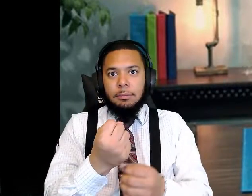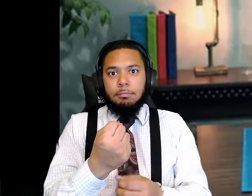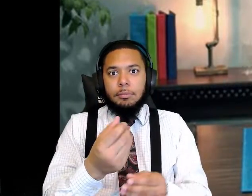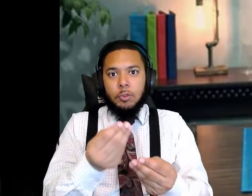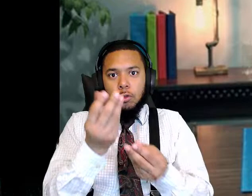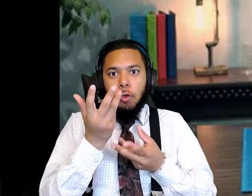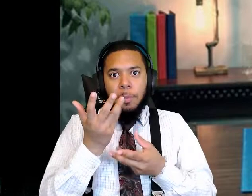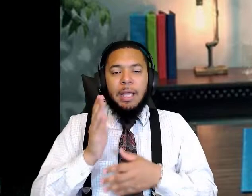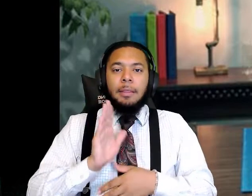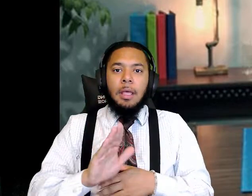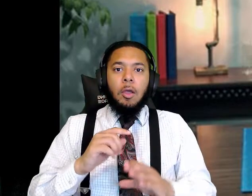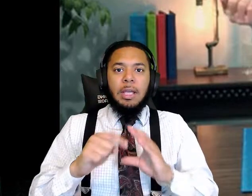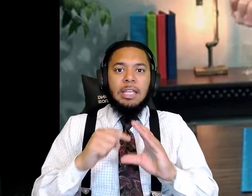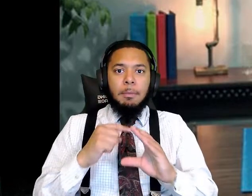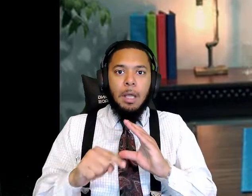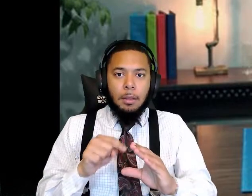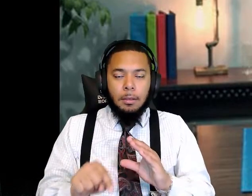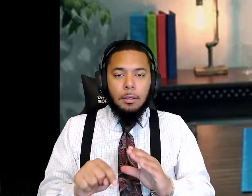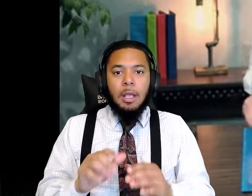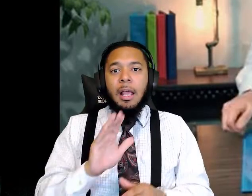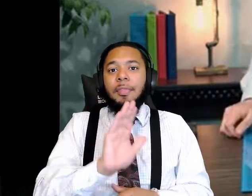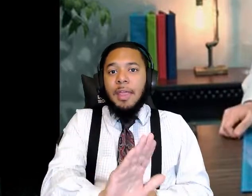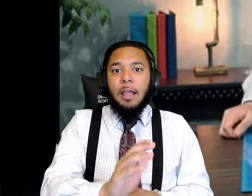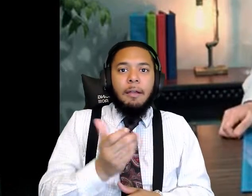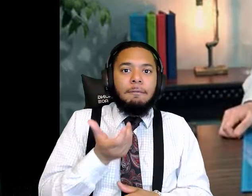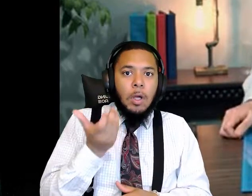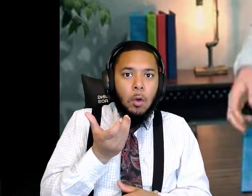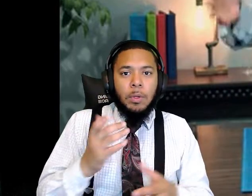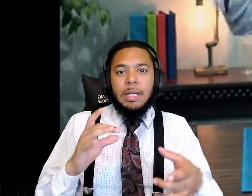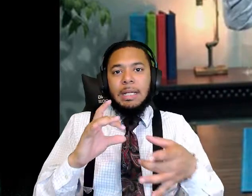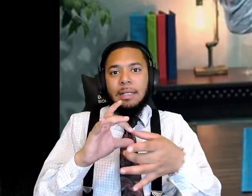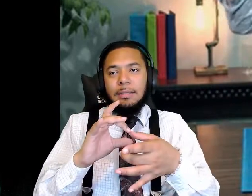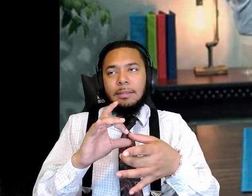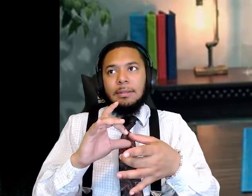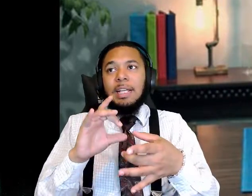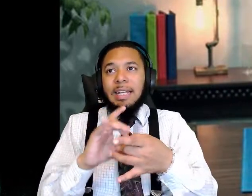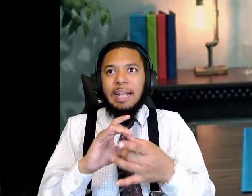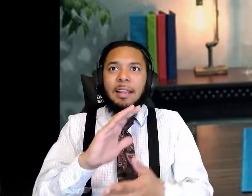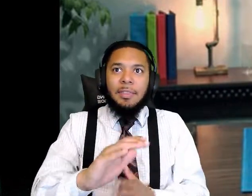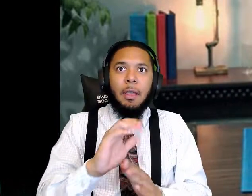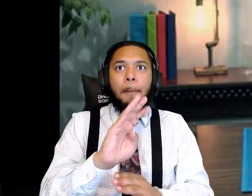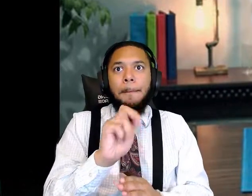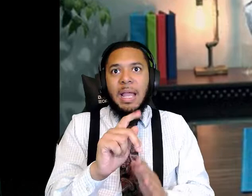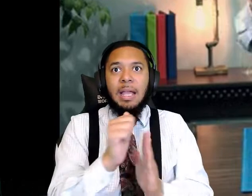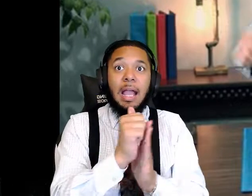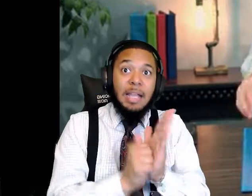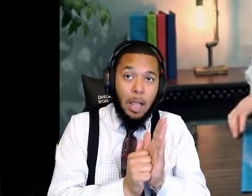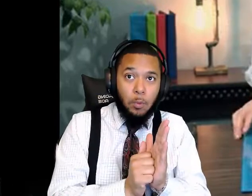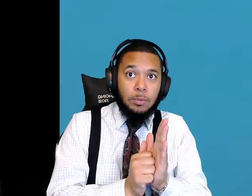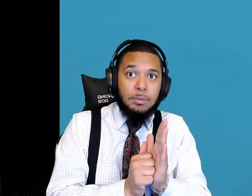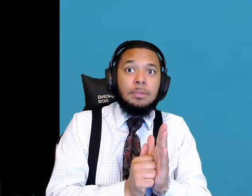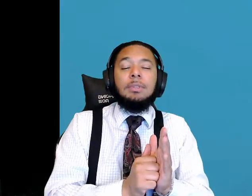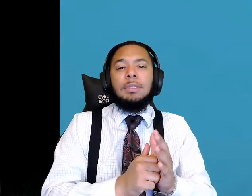phone knew to connect it to their bank account, and then it goes right to their bank account. It's like amazing, money flying digitally.